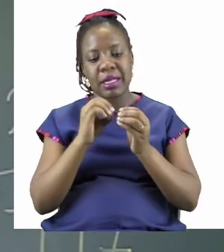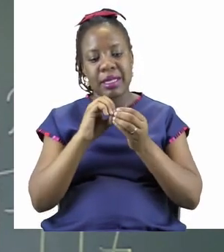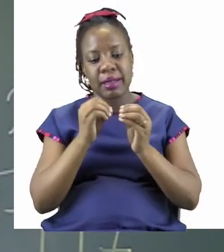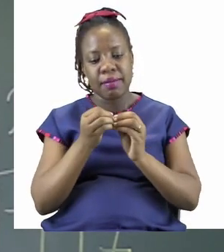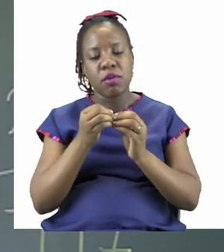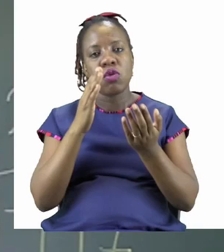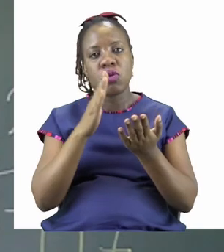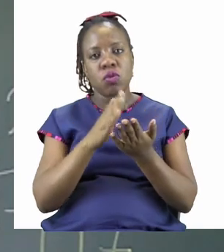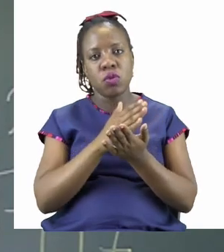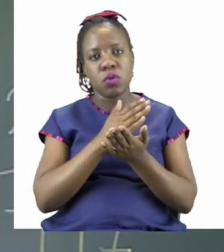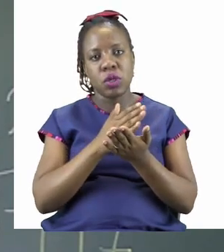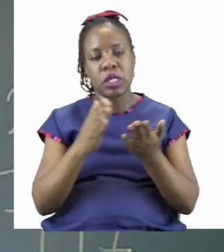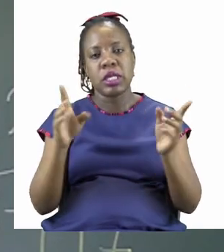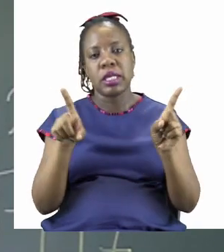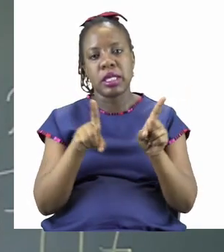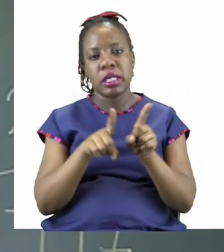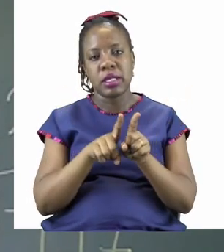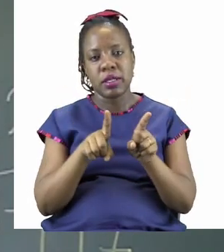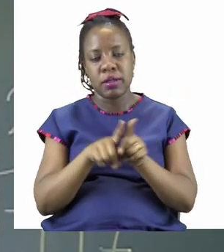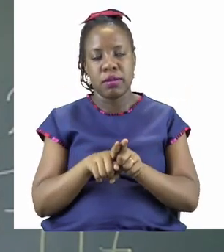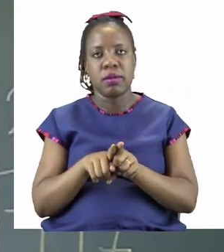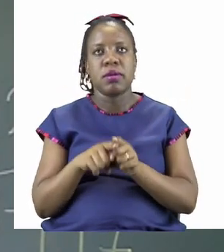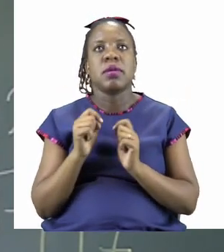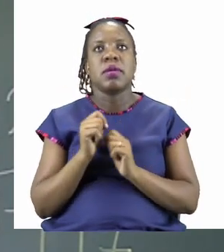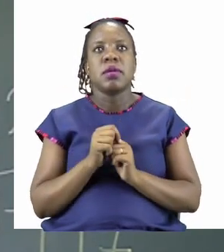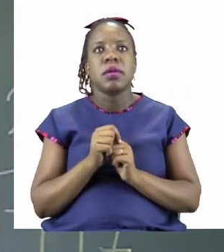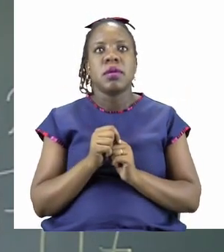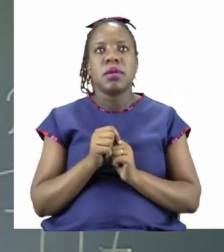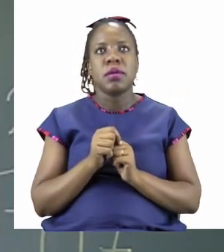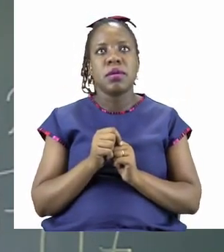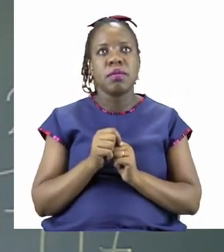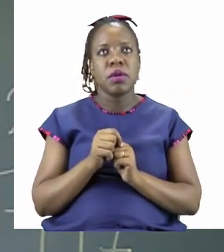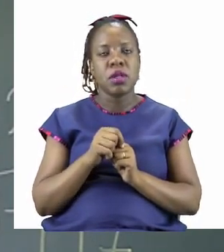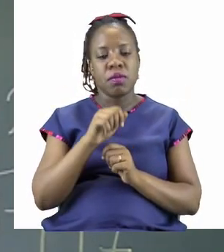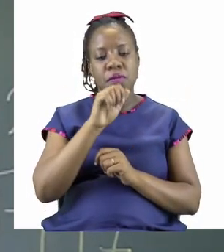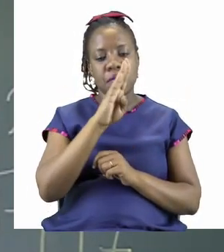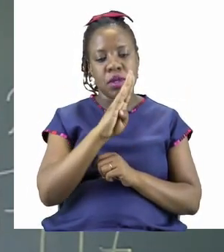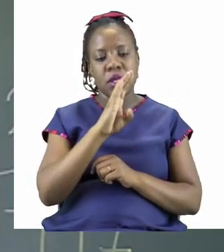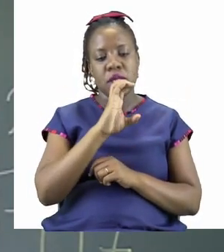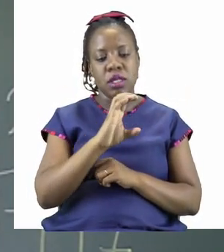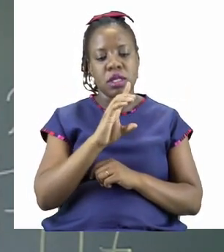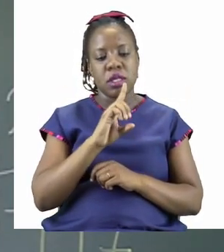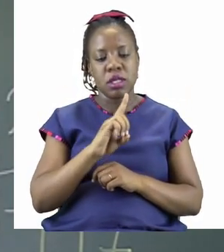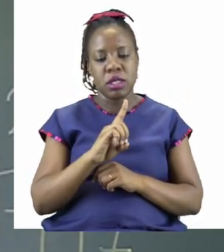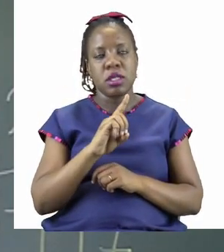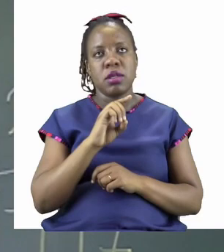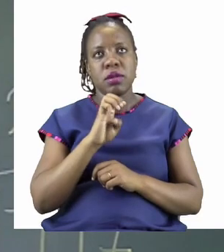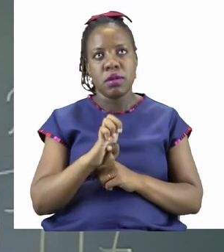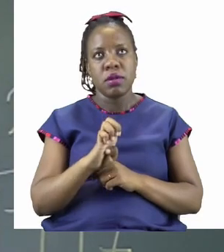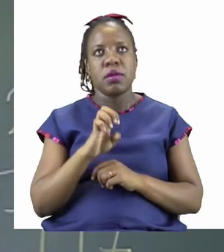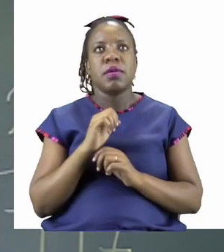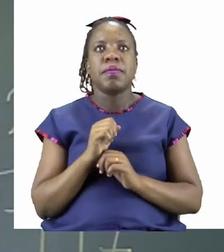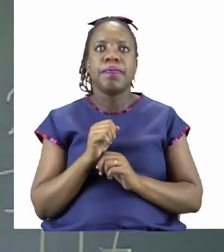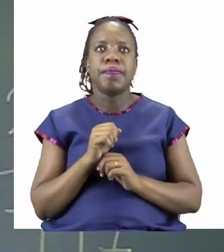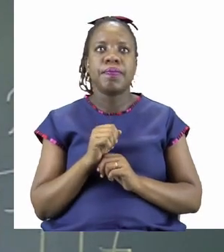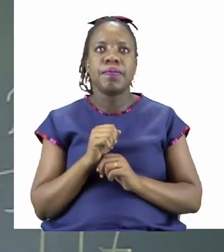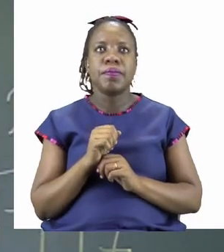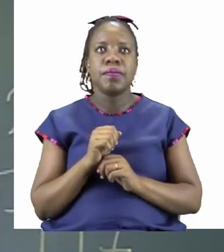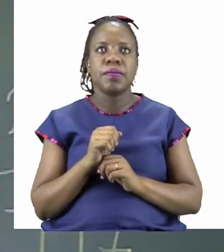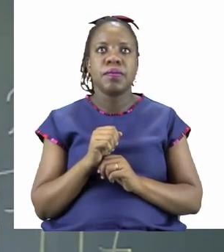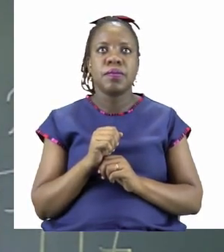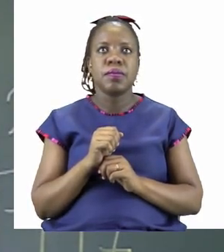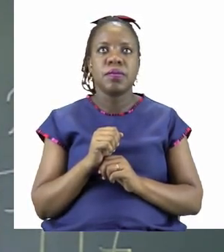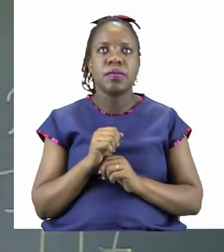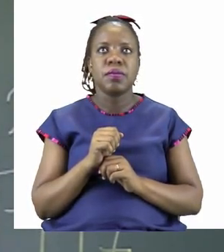Now you need to do that for the rest of the numbers as well. Now before we continue with those, let's quickly go back